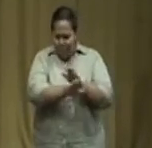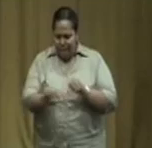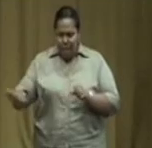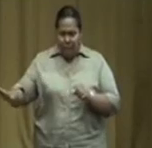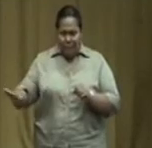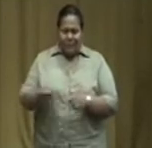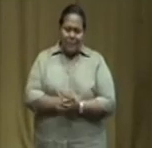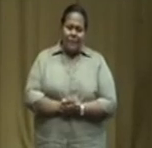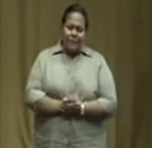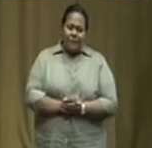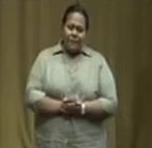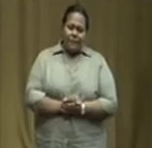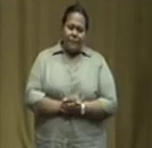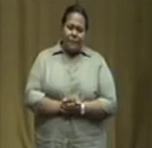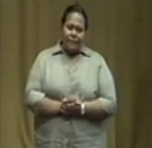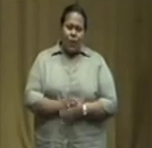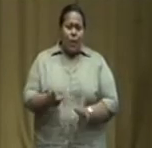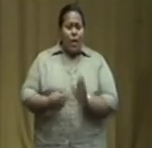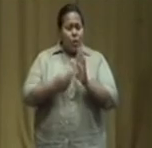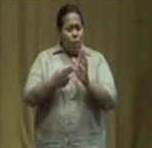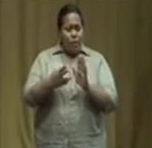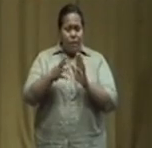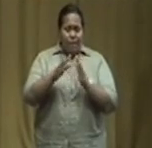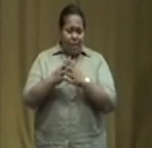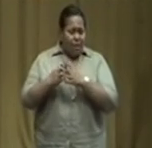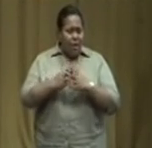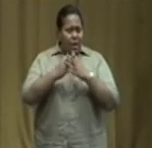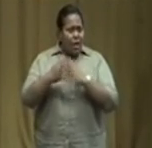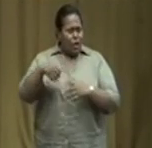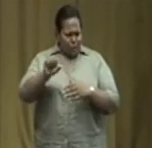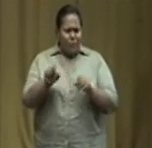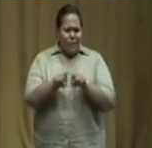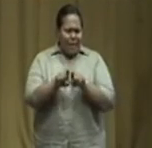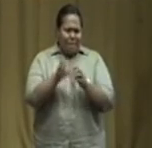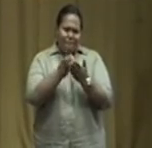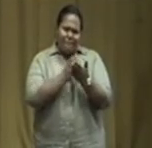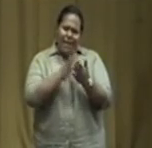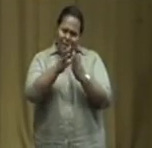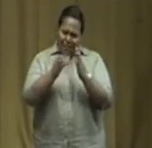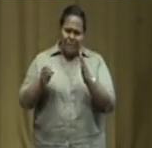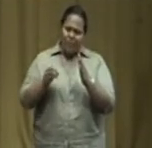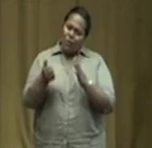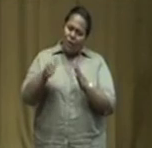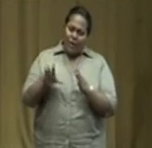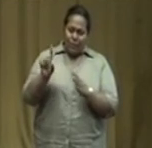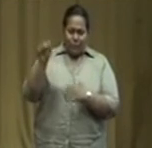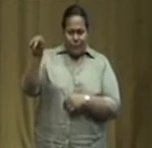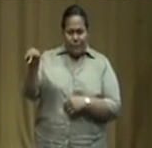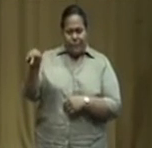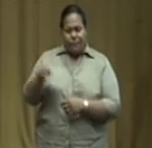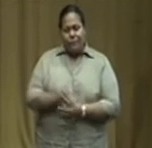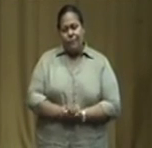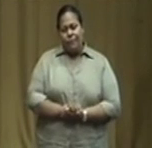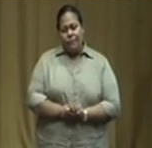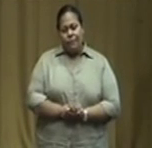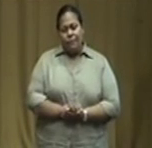formal academic credit. I mean, North America, there are a couple of courses that use community source learning. And that